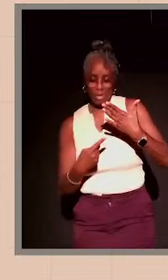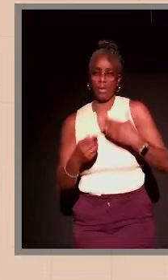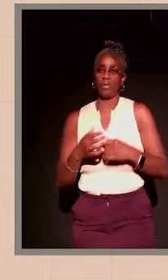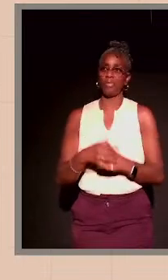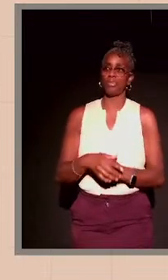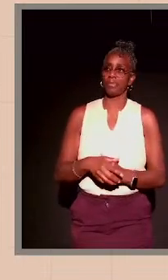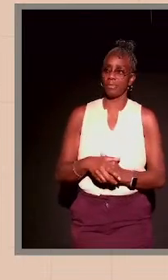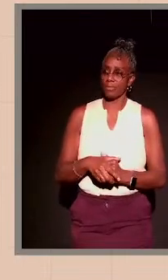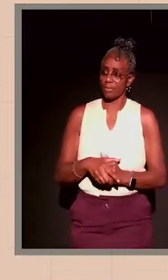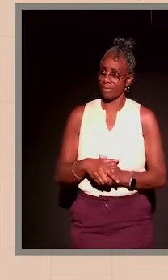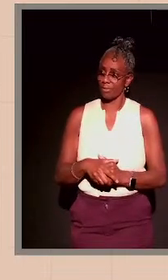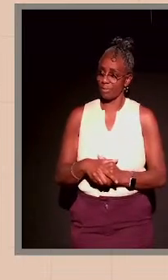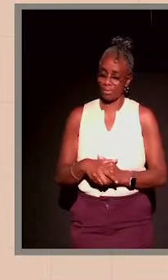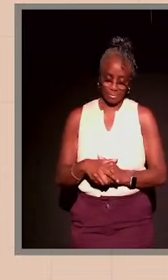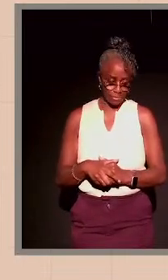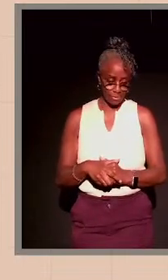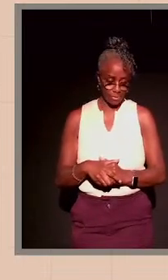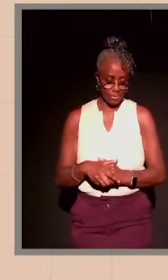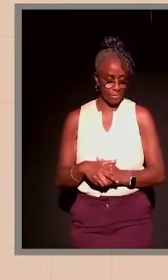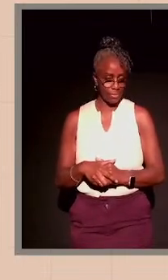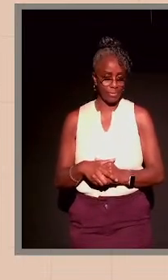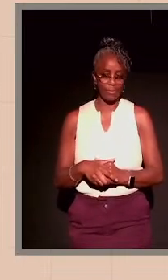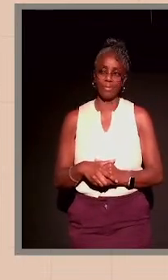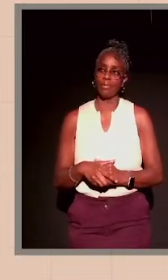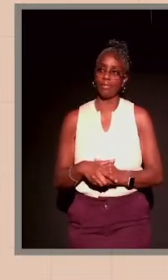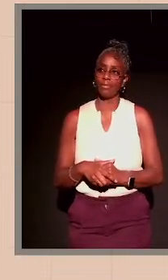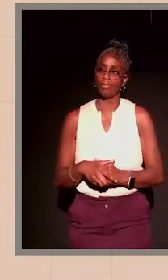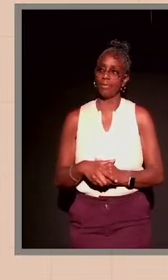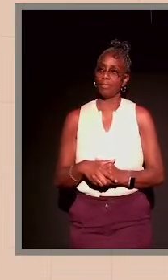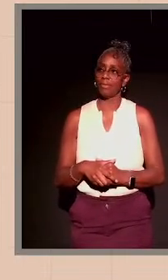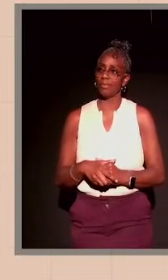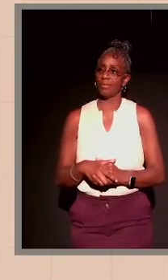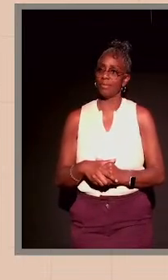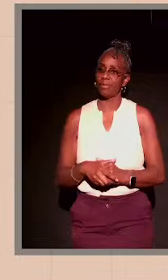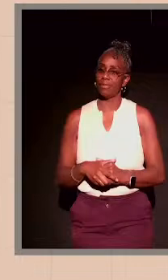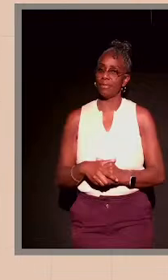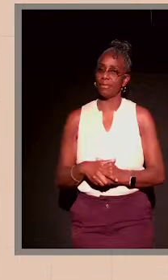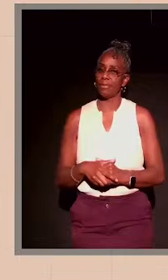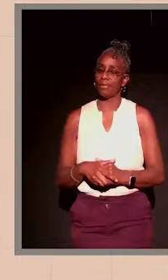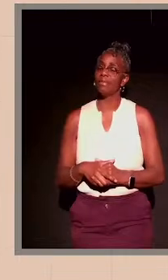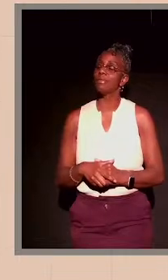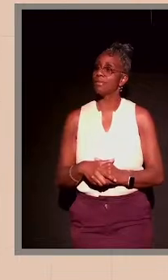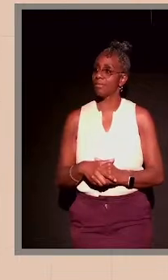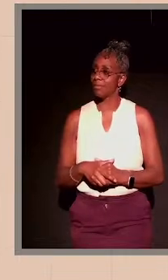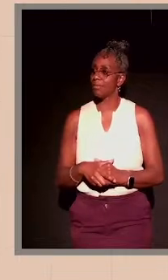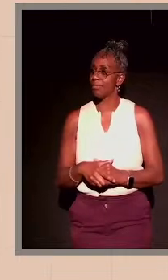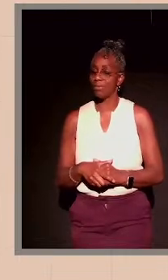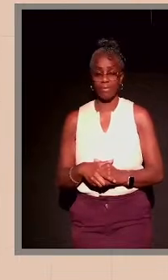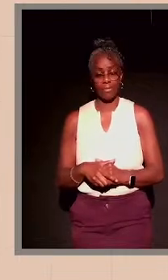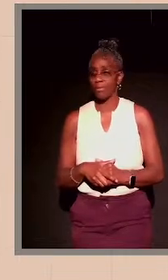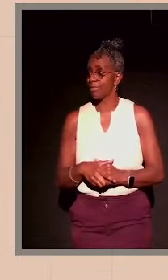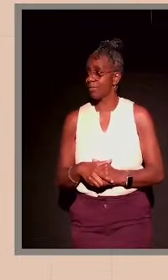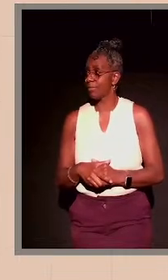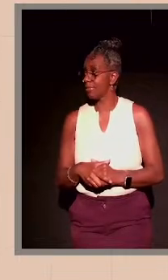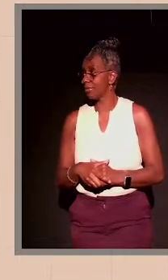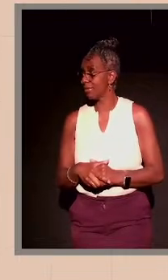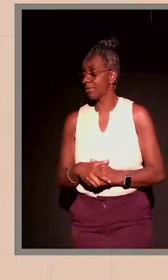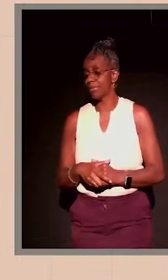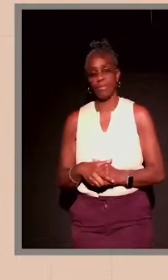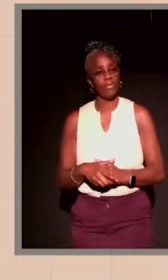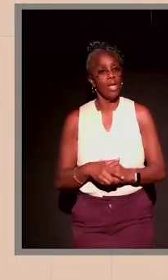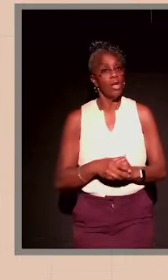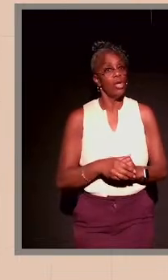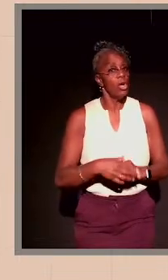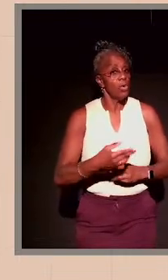transmitter. And so when you have a group of the name for a